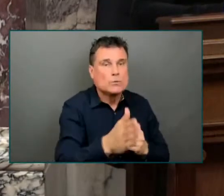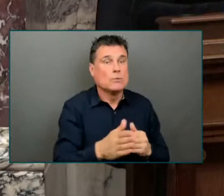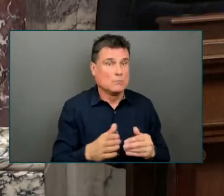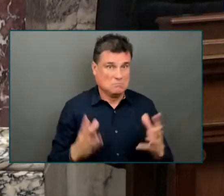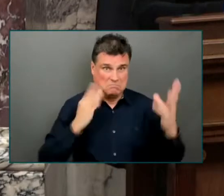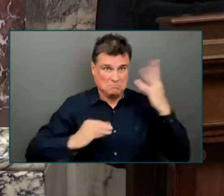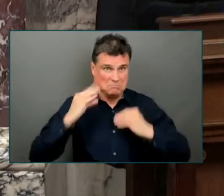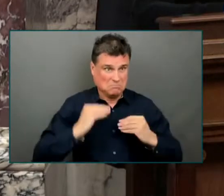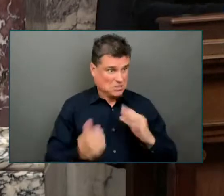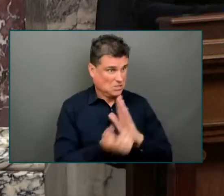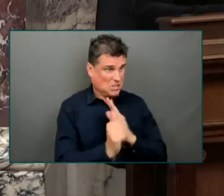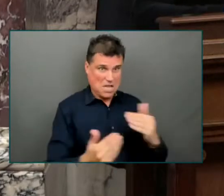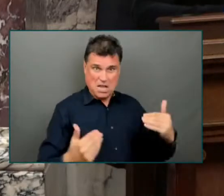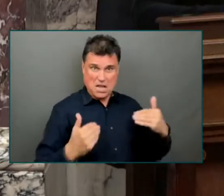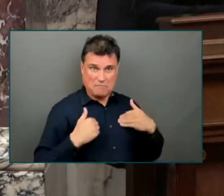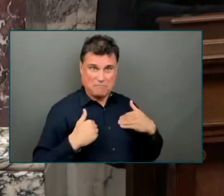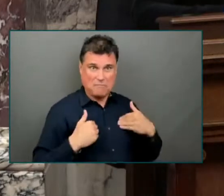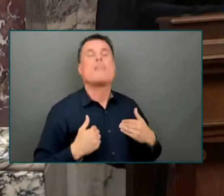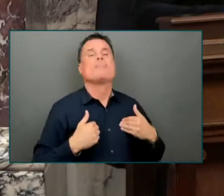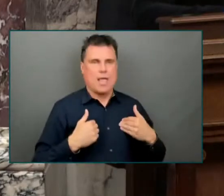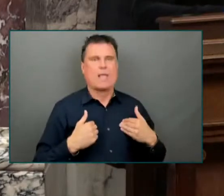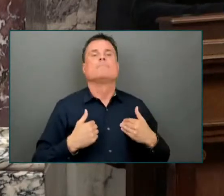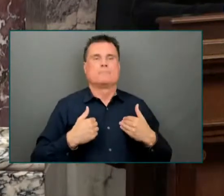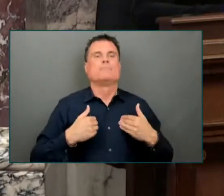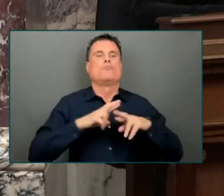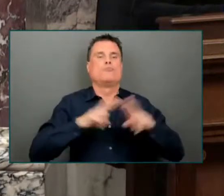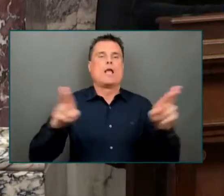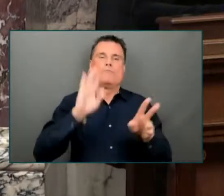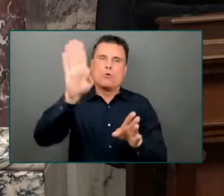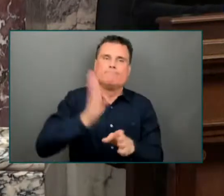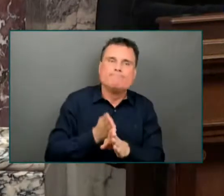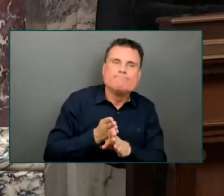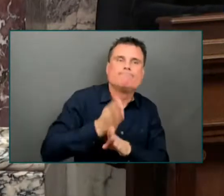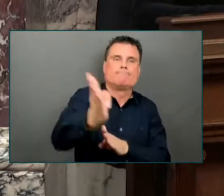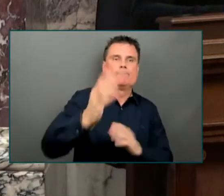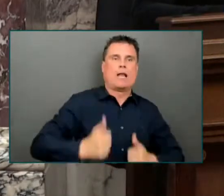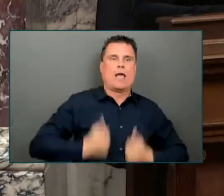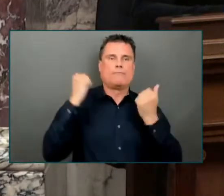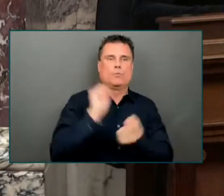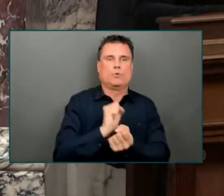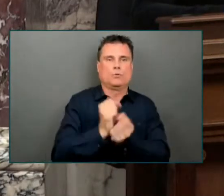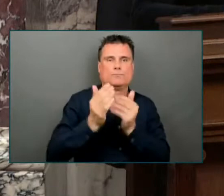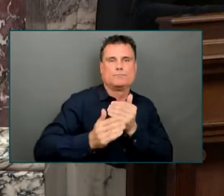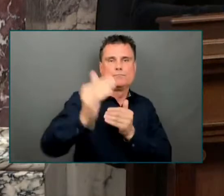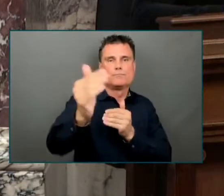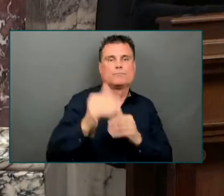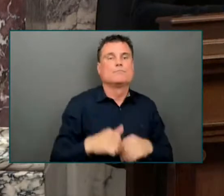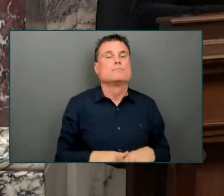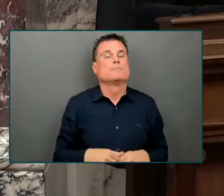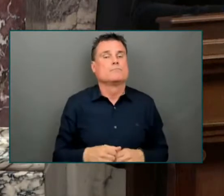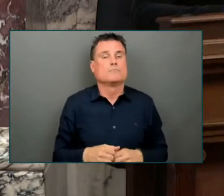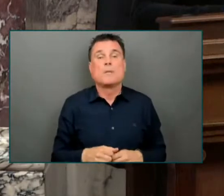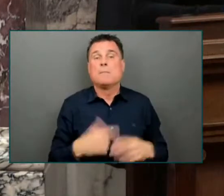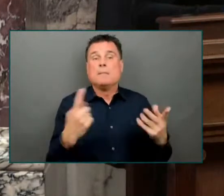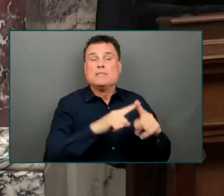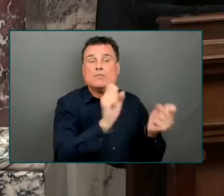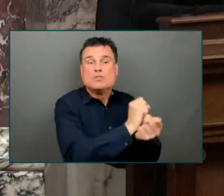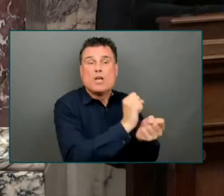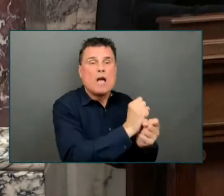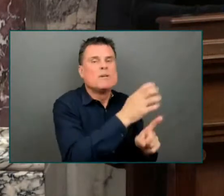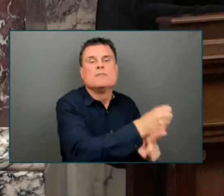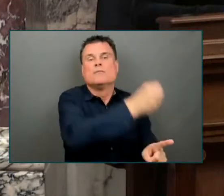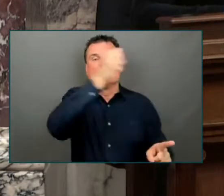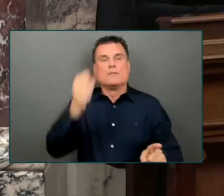BC's awe-inspiring coastline, parks, and trails, to launching a career in tech. And in partnership with